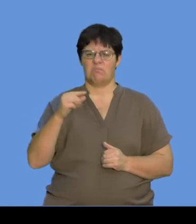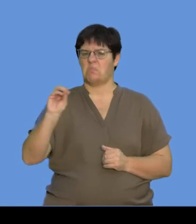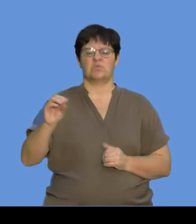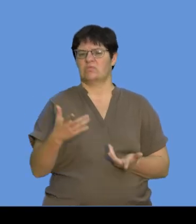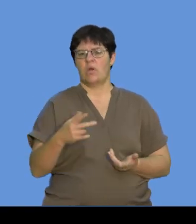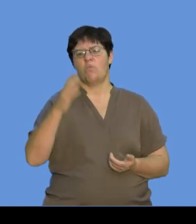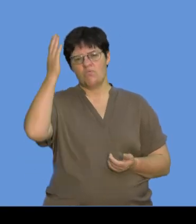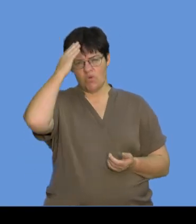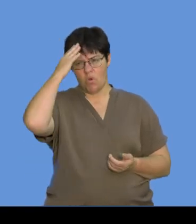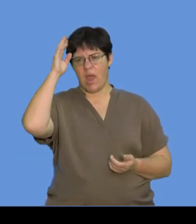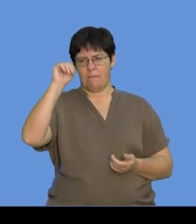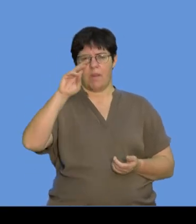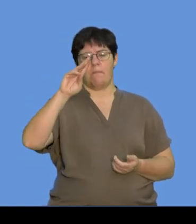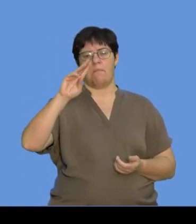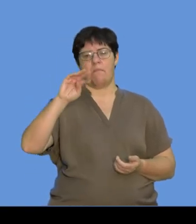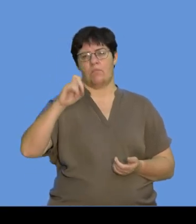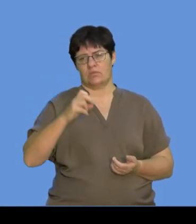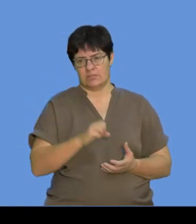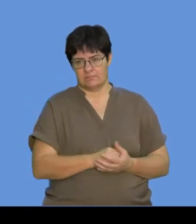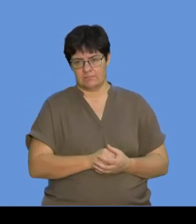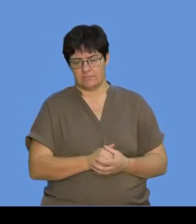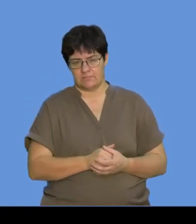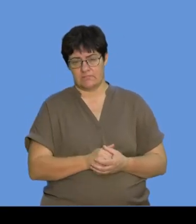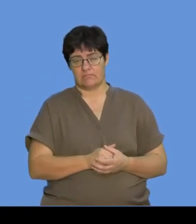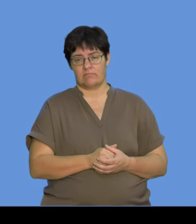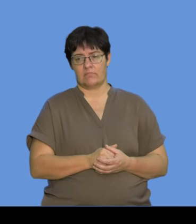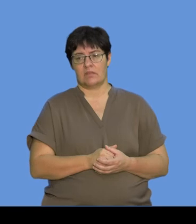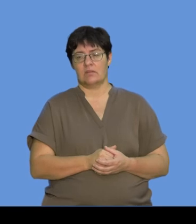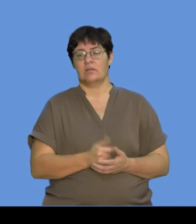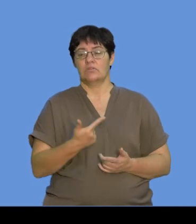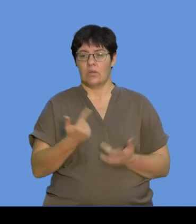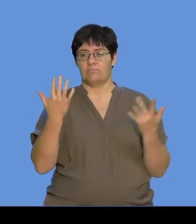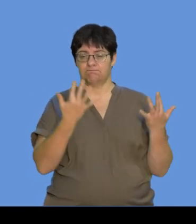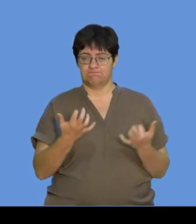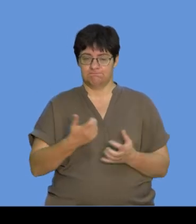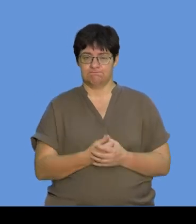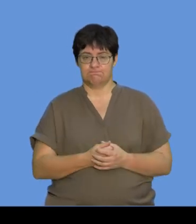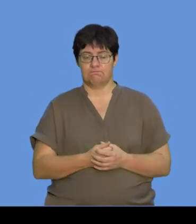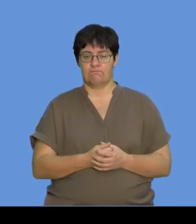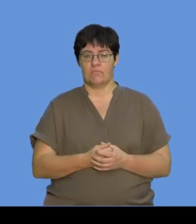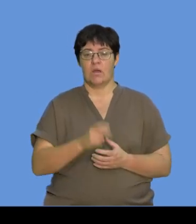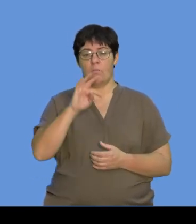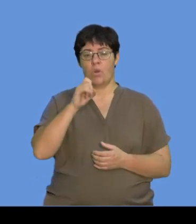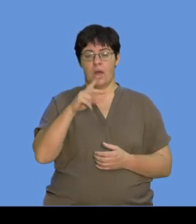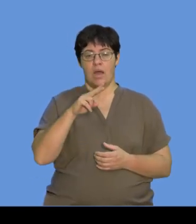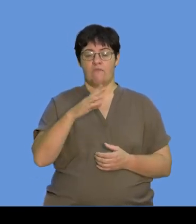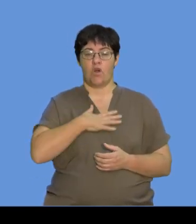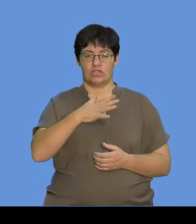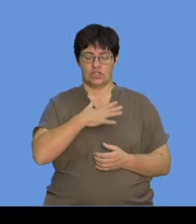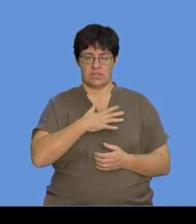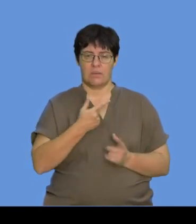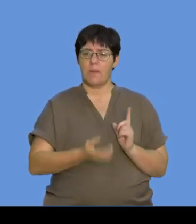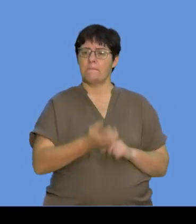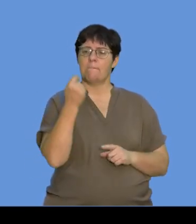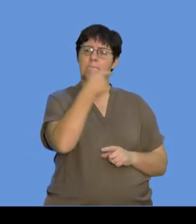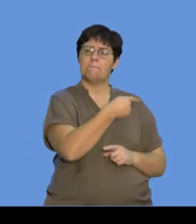in moles, okay? Now, we have also calculated the molar mass of oxygen and found it to